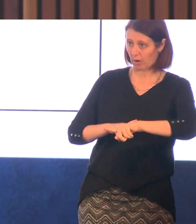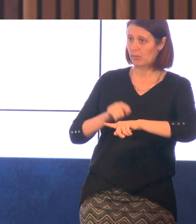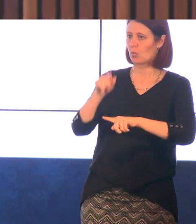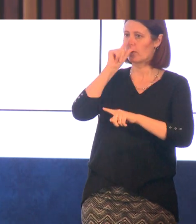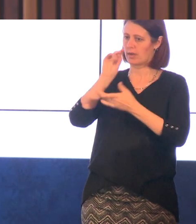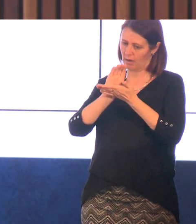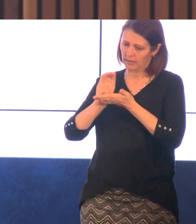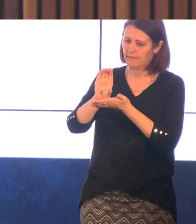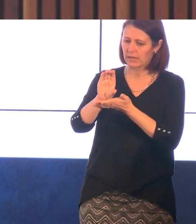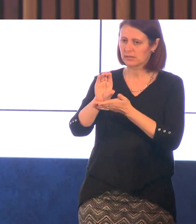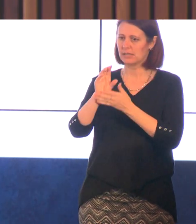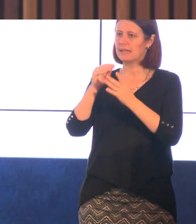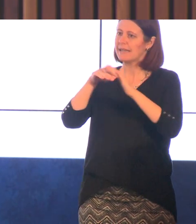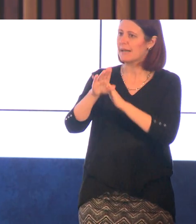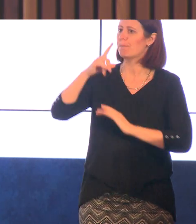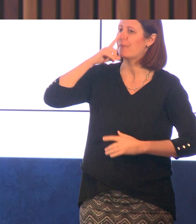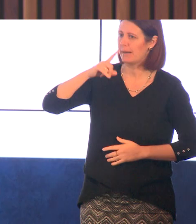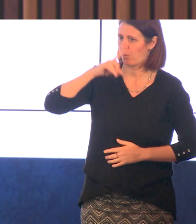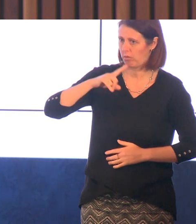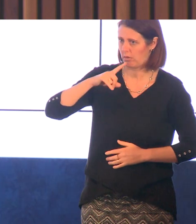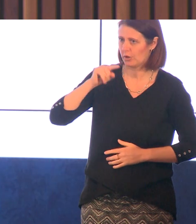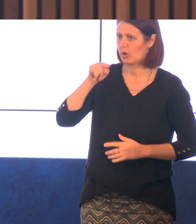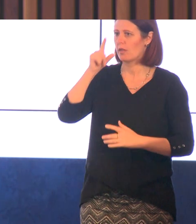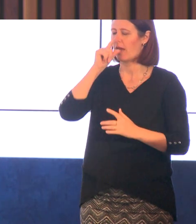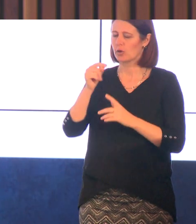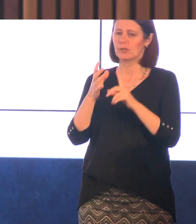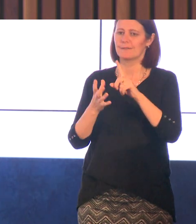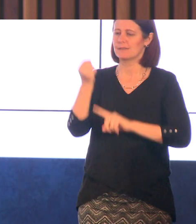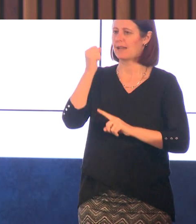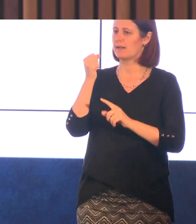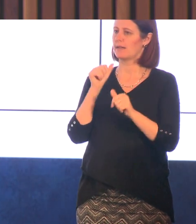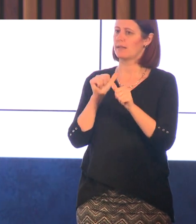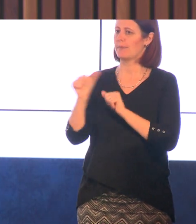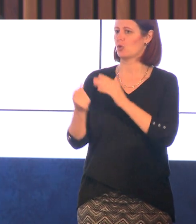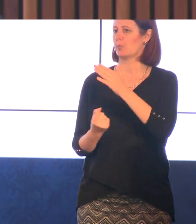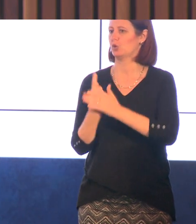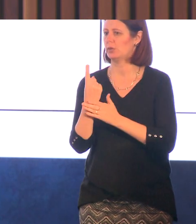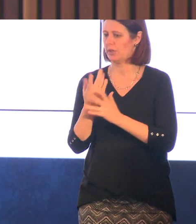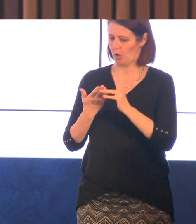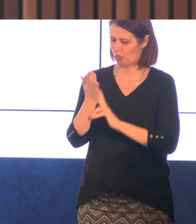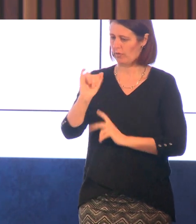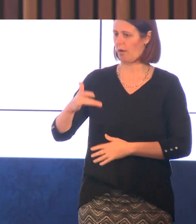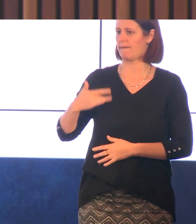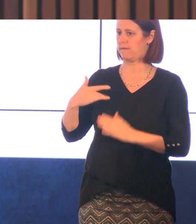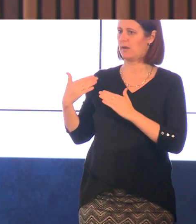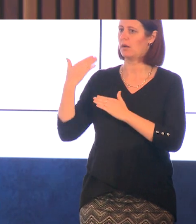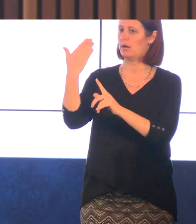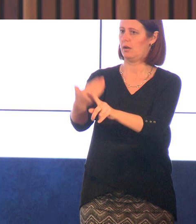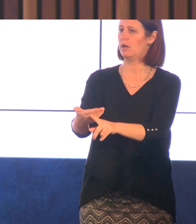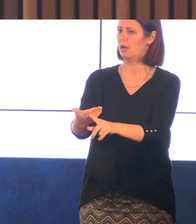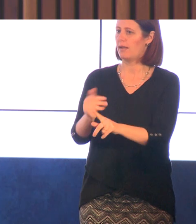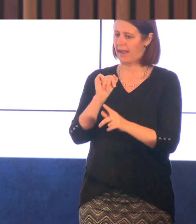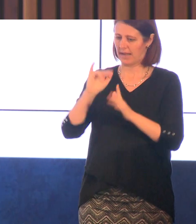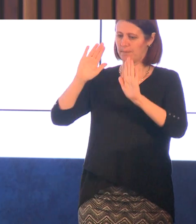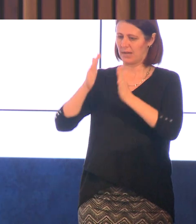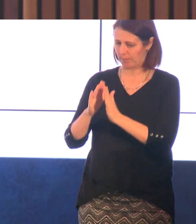could invest in people so that they could maximise their opportunities over their lifetime and minimise